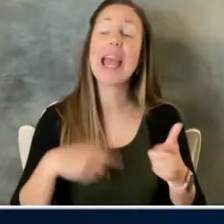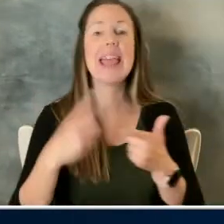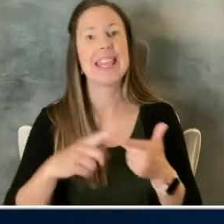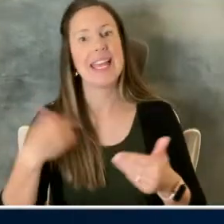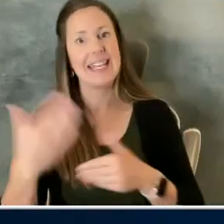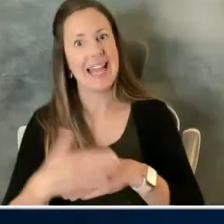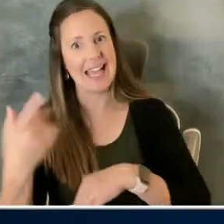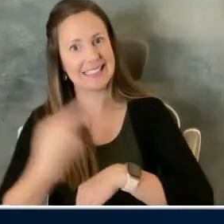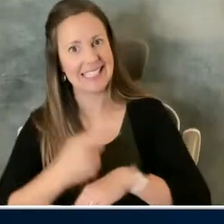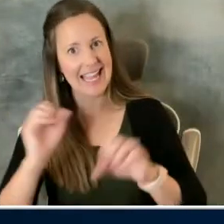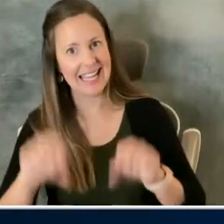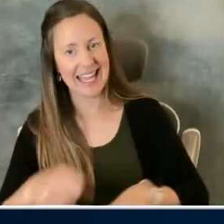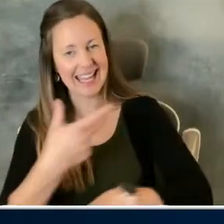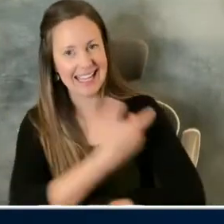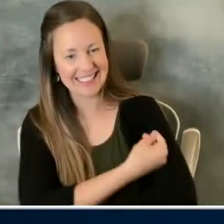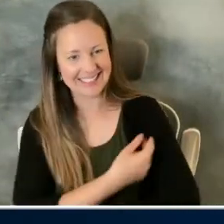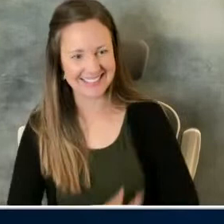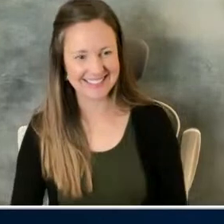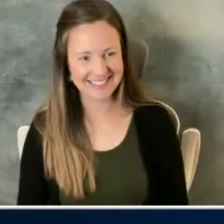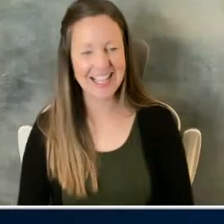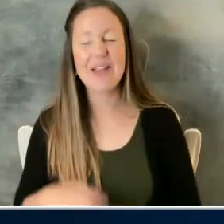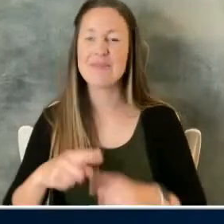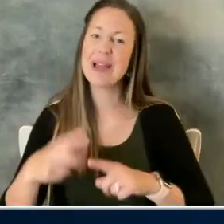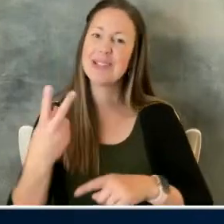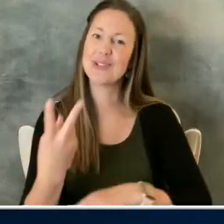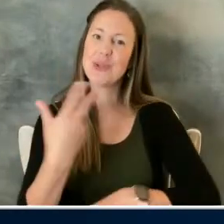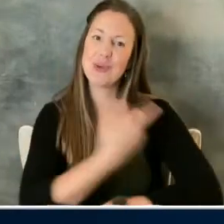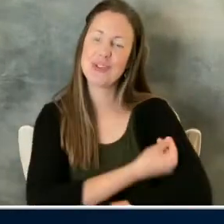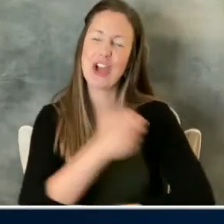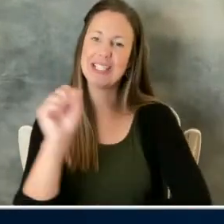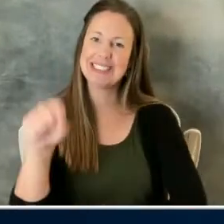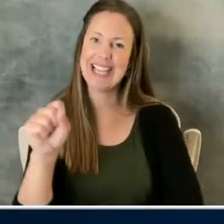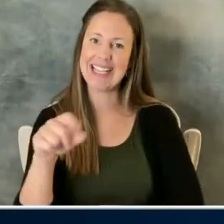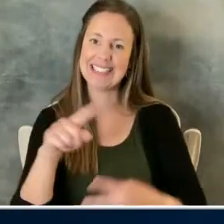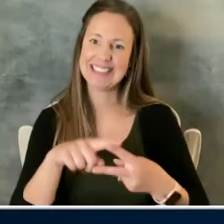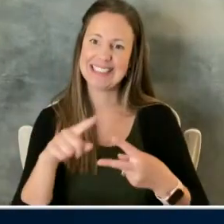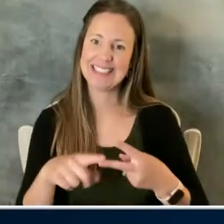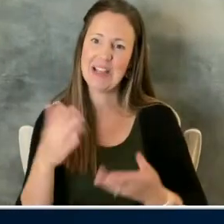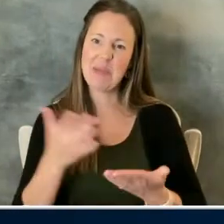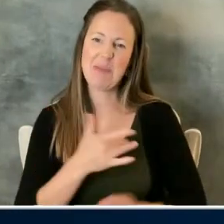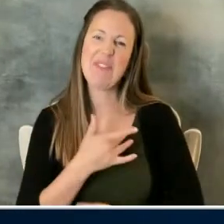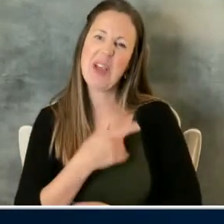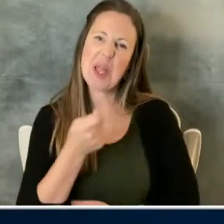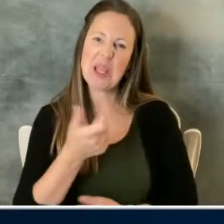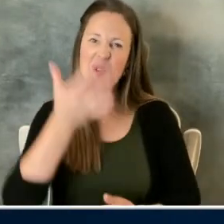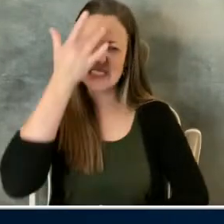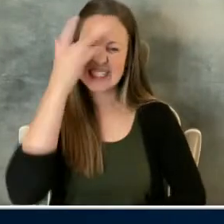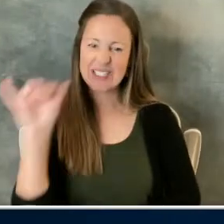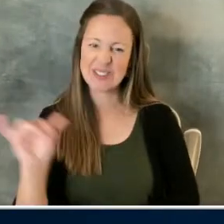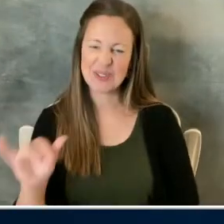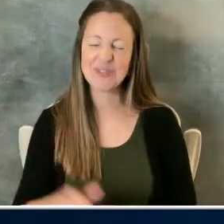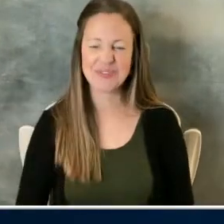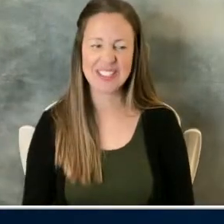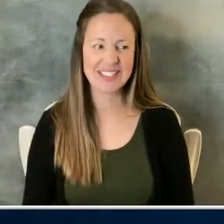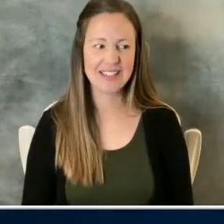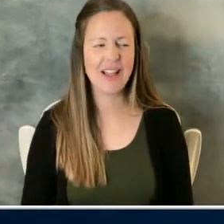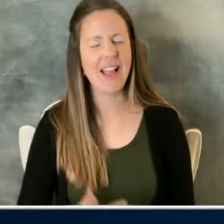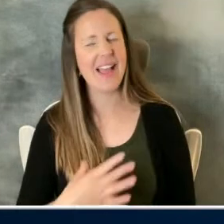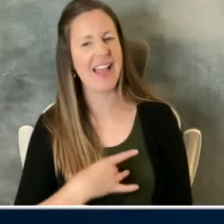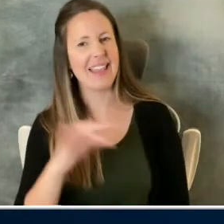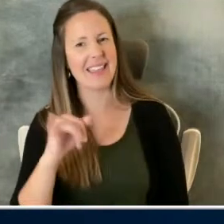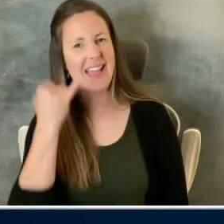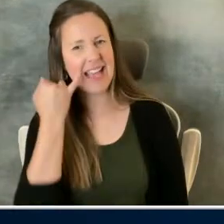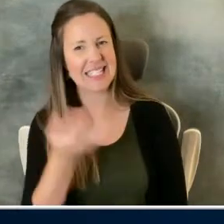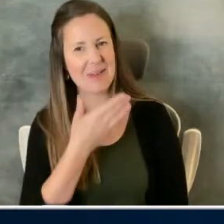is 2 shots, 3 months apart, and it can make you feel a little sick, just like influenza vaccine can. I like that idea better. That I do not want that to be